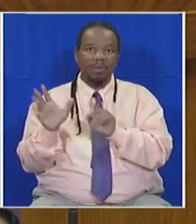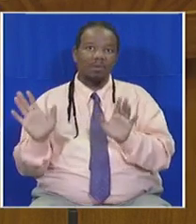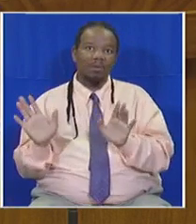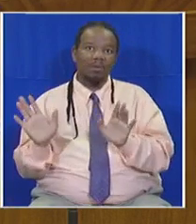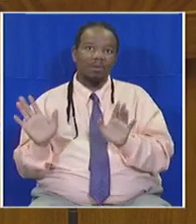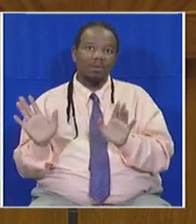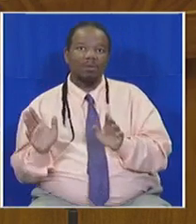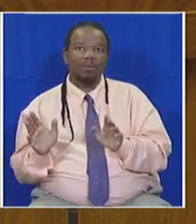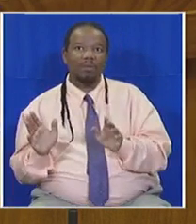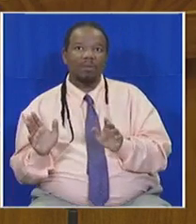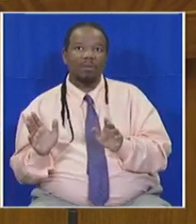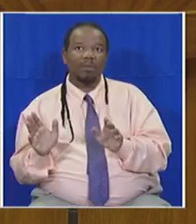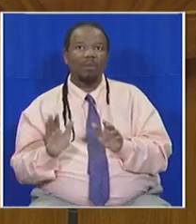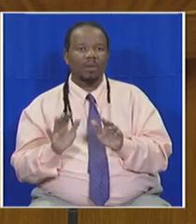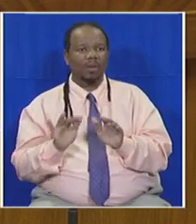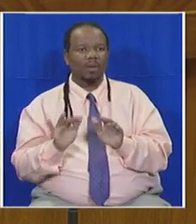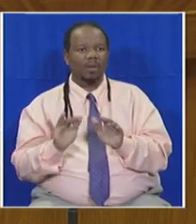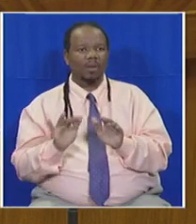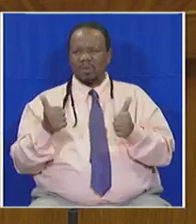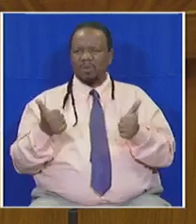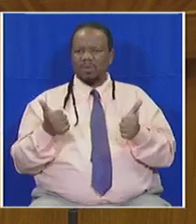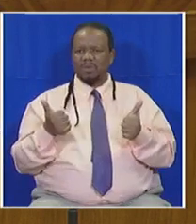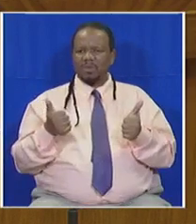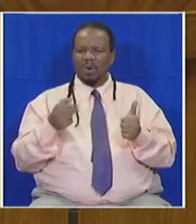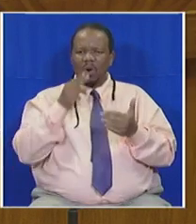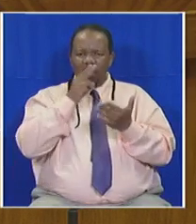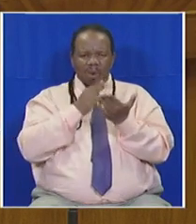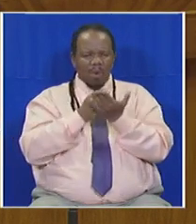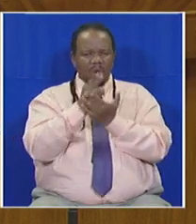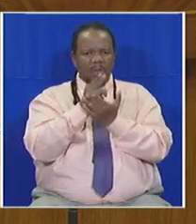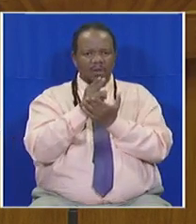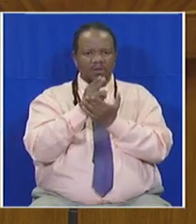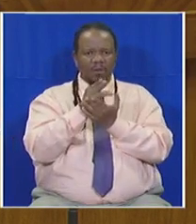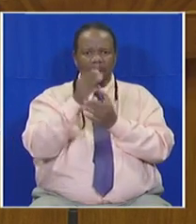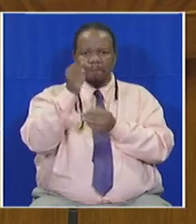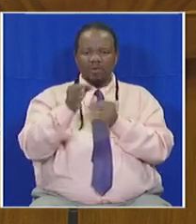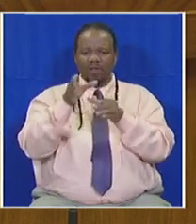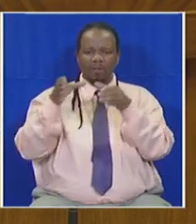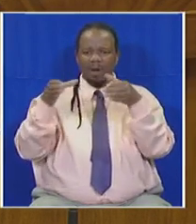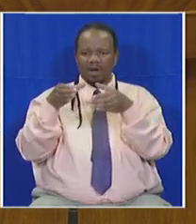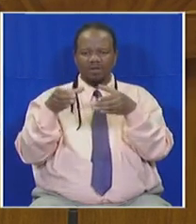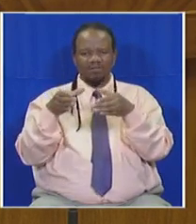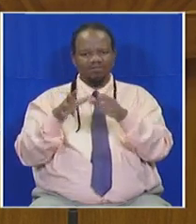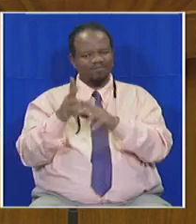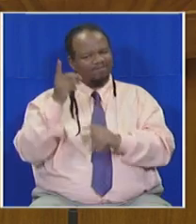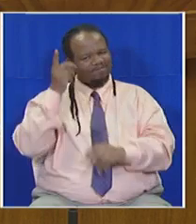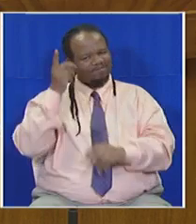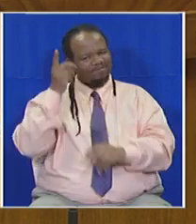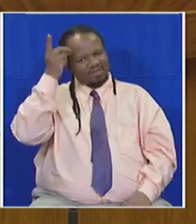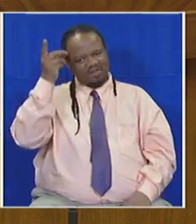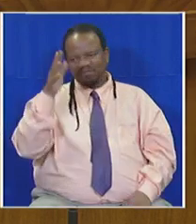The notion of a perfect political party is an illusion. The DA should know